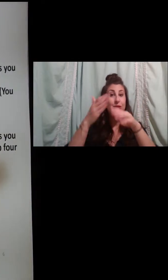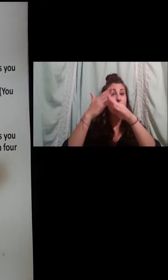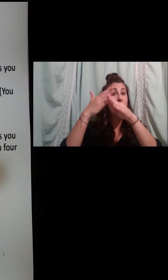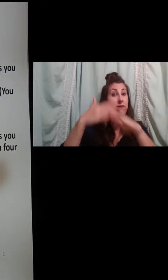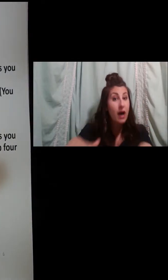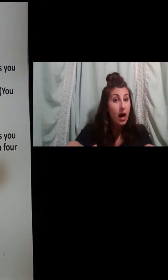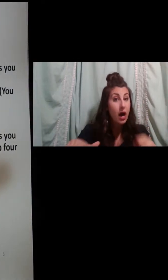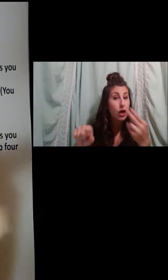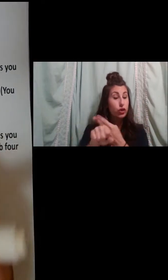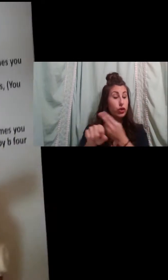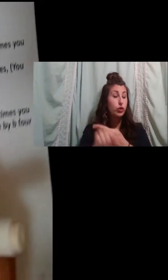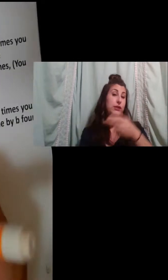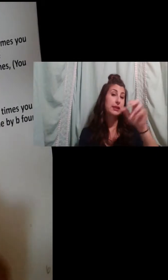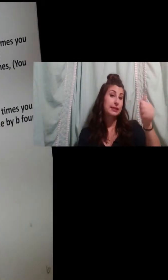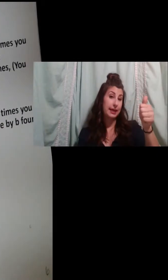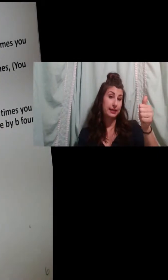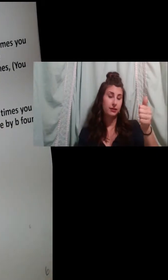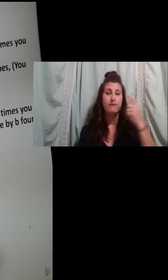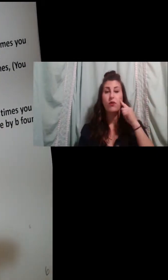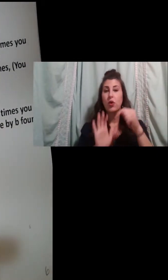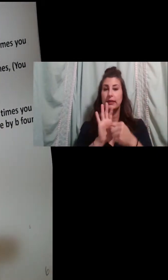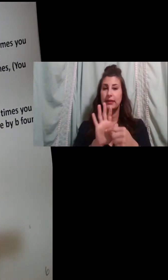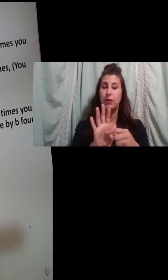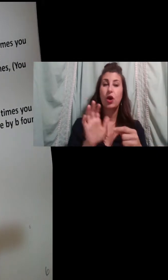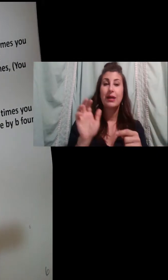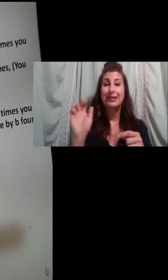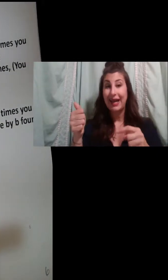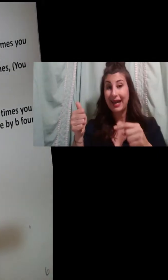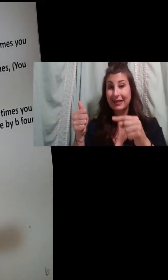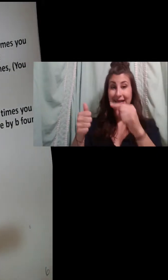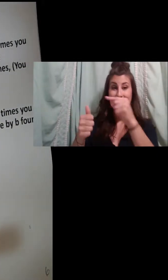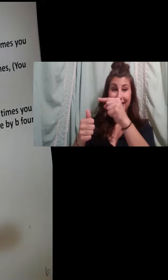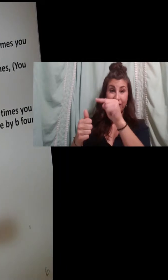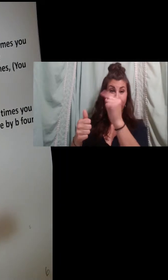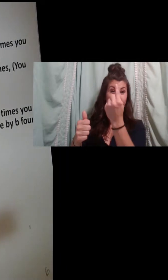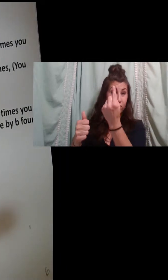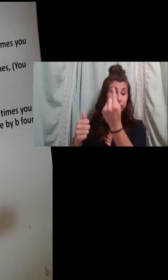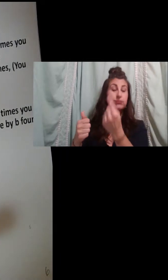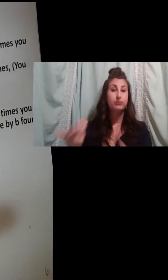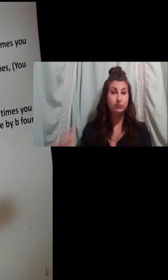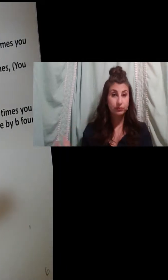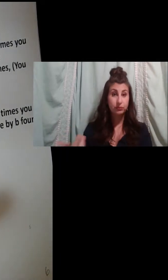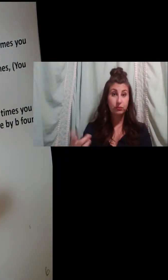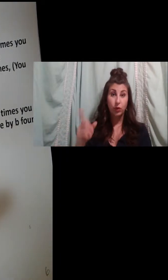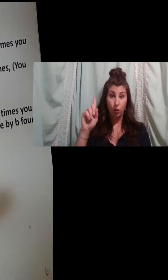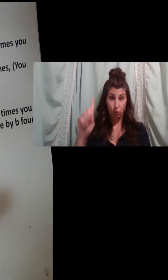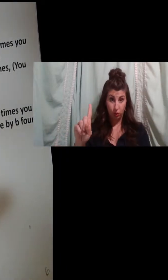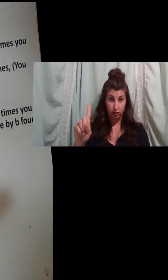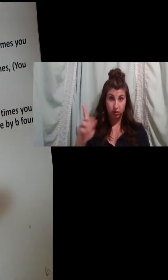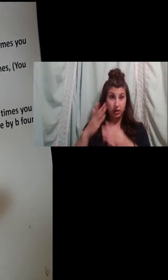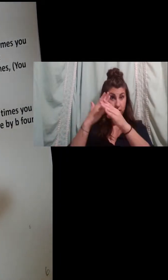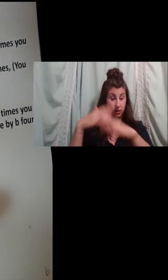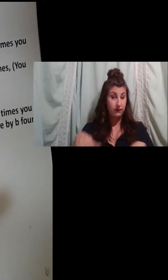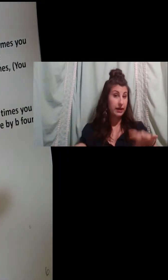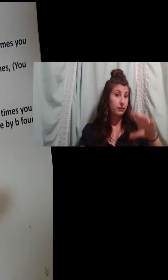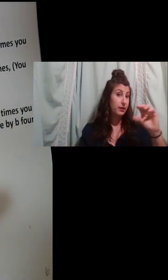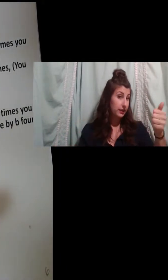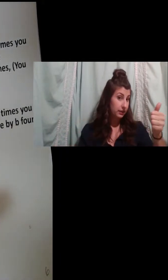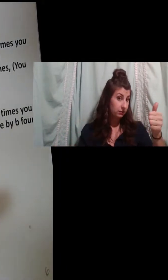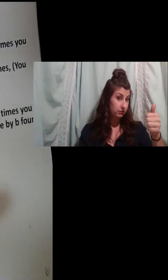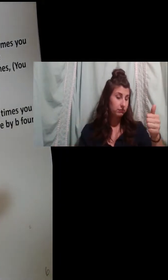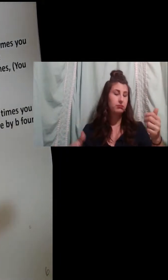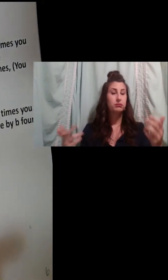divide by 10. For example, if I have 10 to the negative 1, I have 1 and I'm dividing by